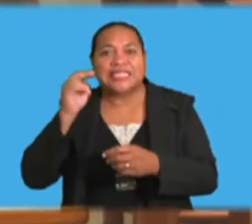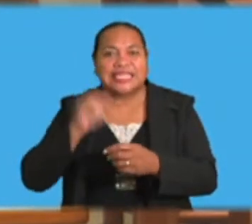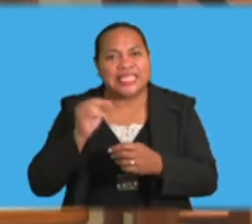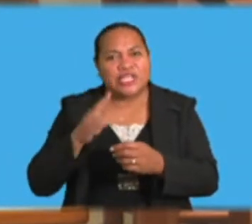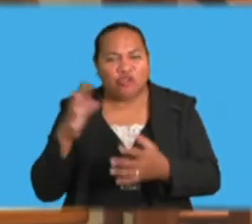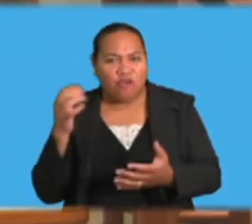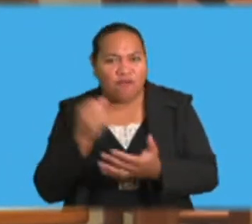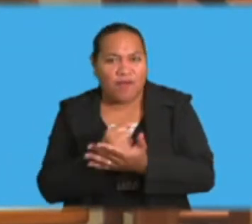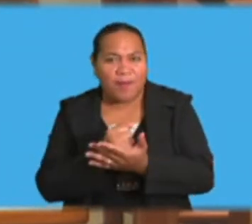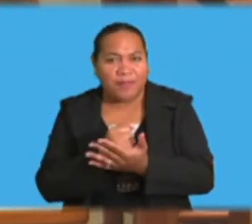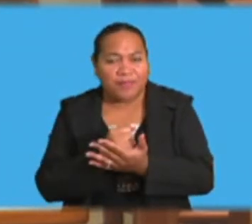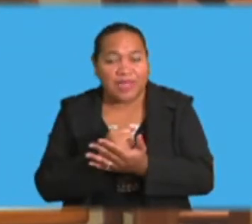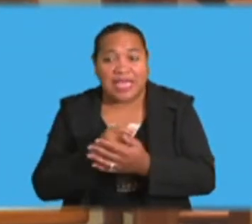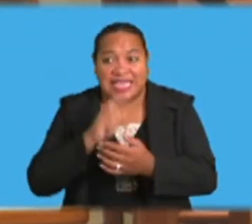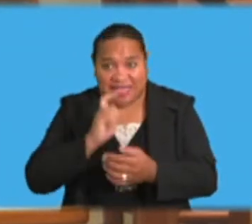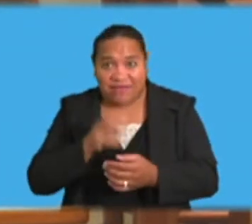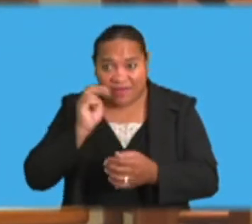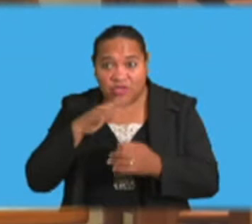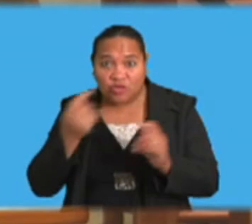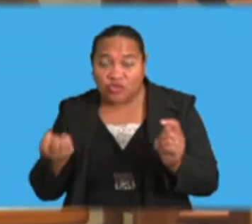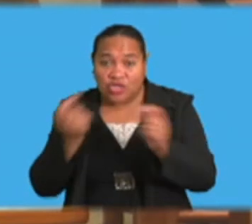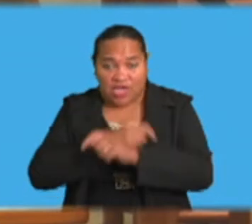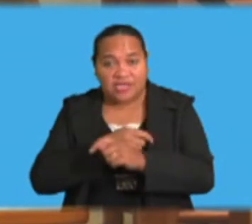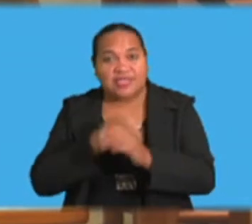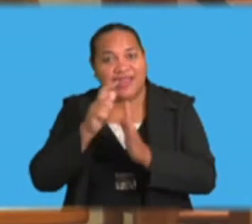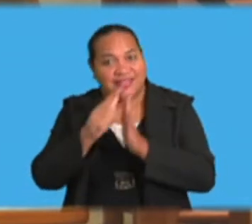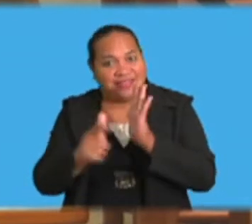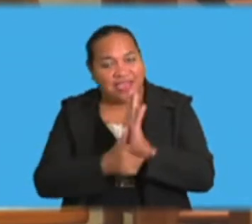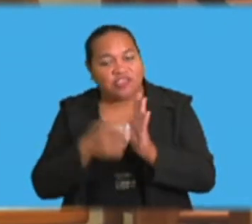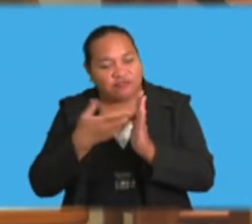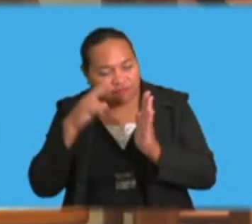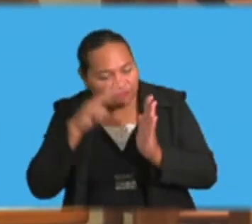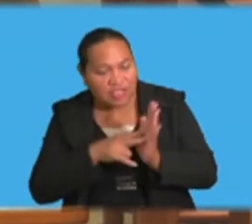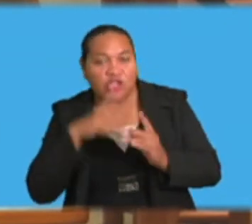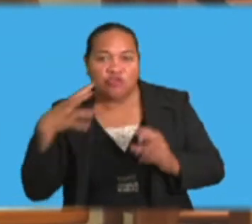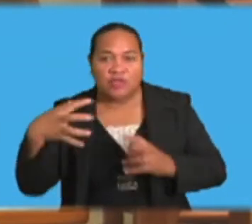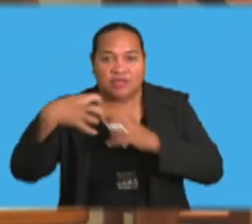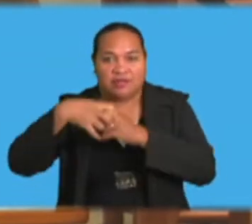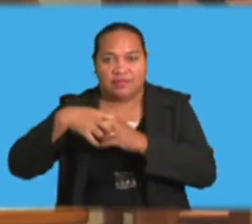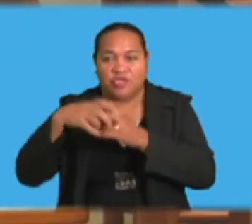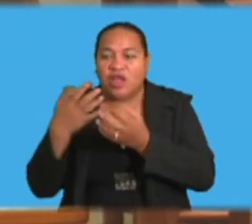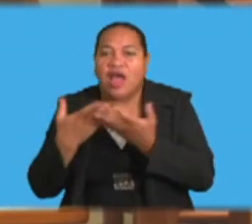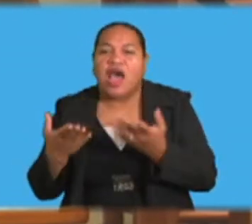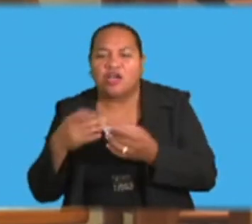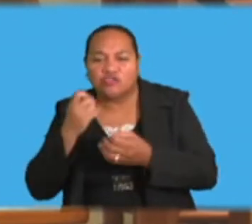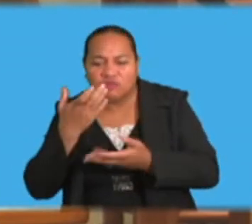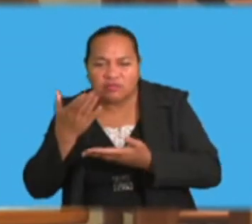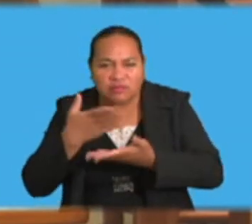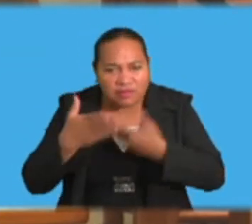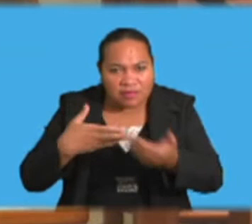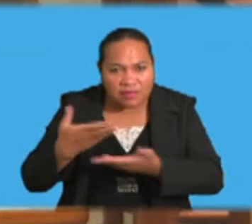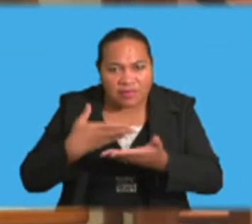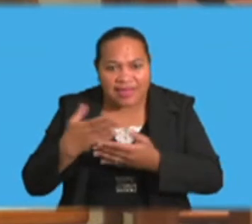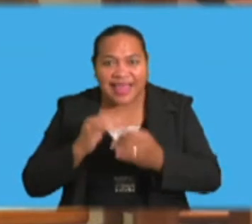confirm and, if necessary, change existing legislation to meet the requirements of integrating the international covenants